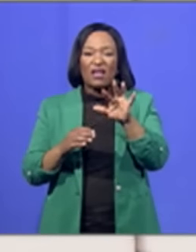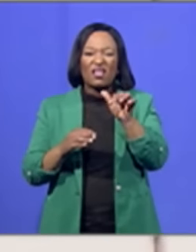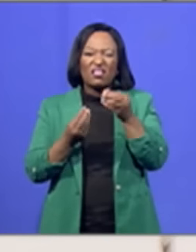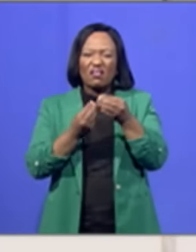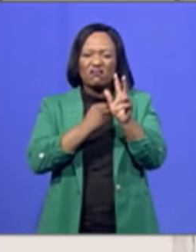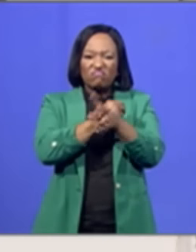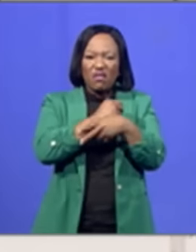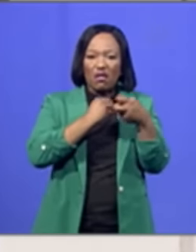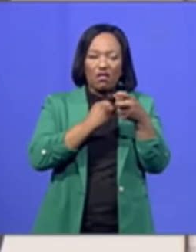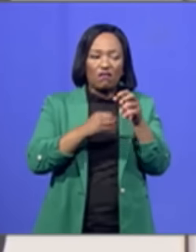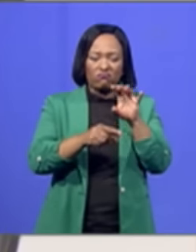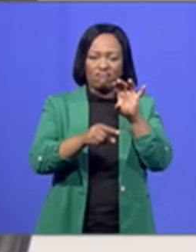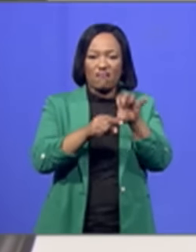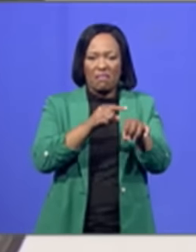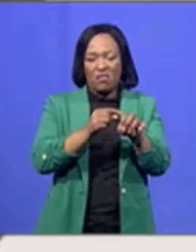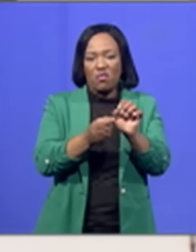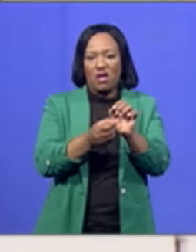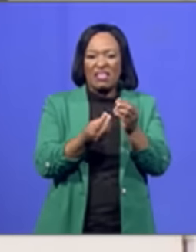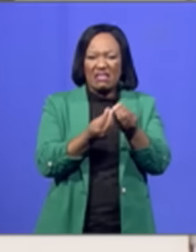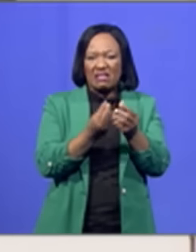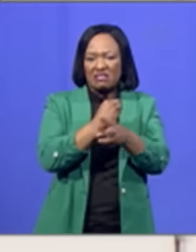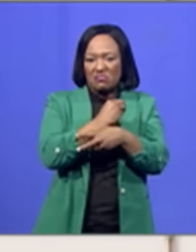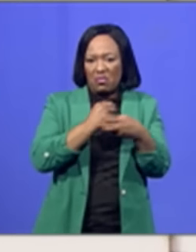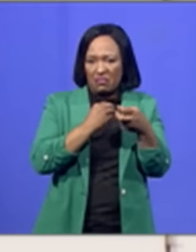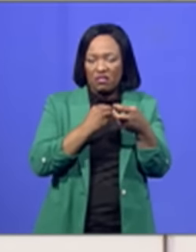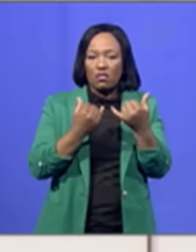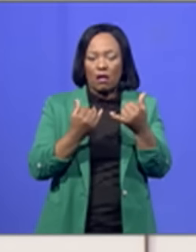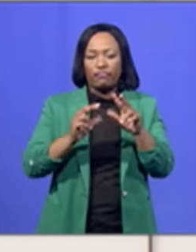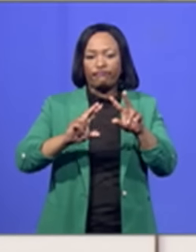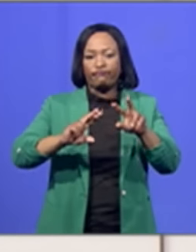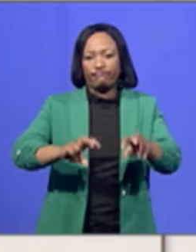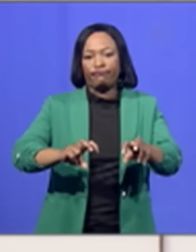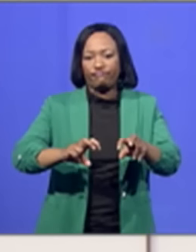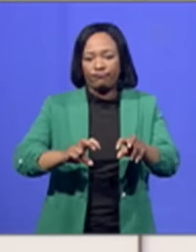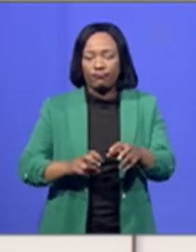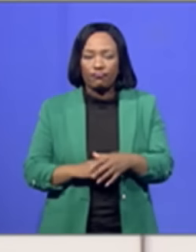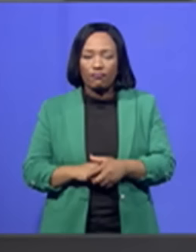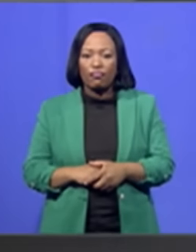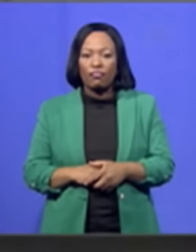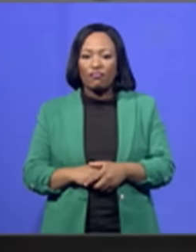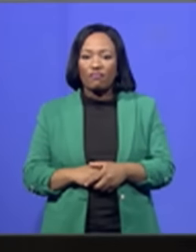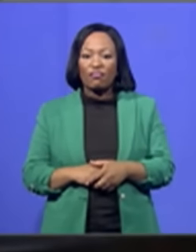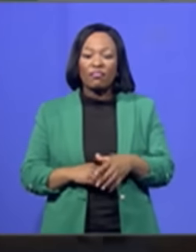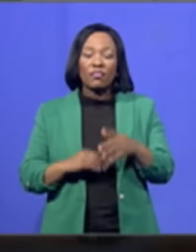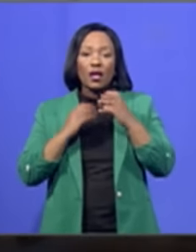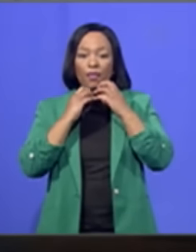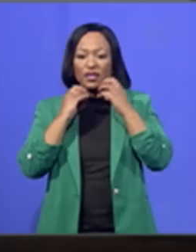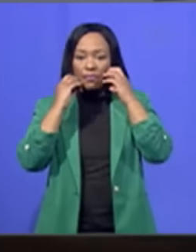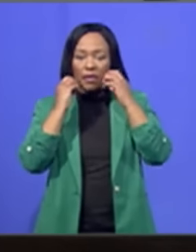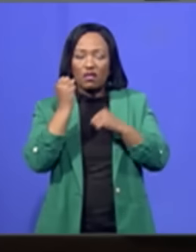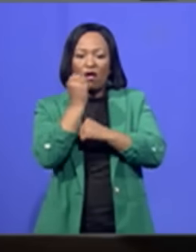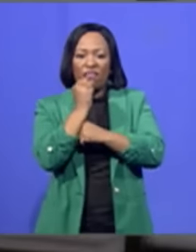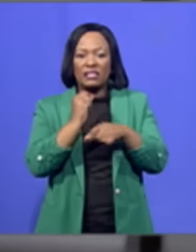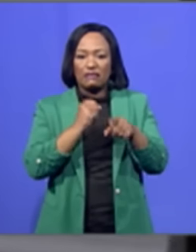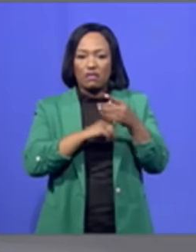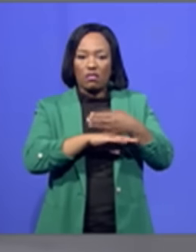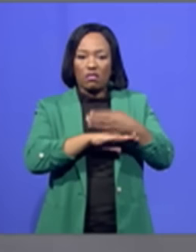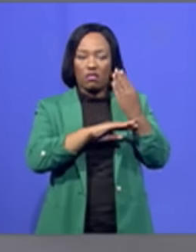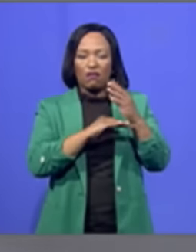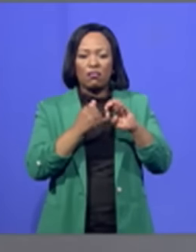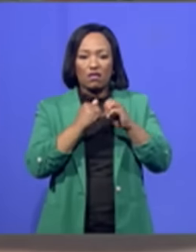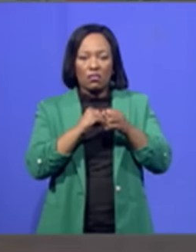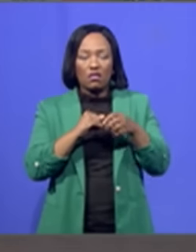utswitšego ka ge dinyakišišo di sa tsene fase. Go le bjalo batlhankedi ba kantoro ya motseta go tšwa ka Mozambique ba gare ba thuša ka